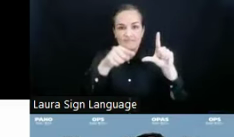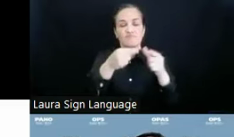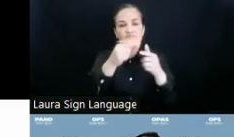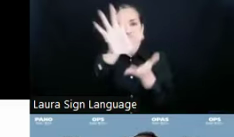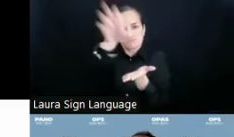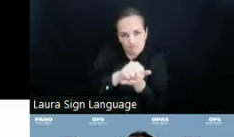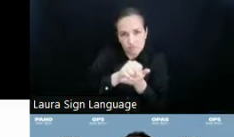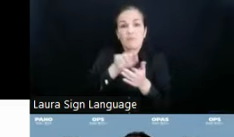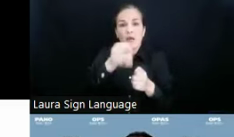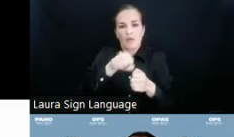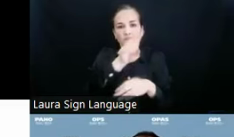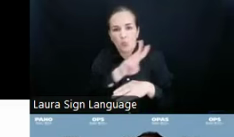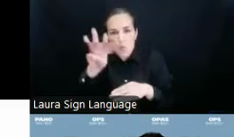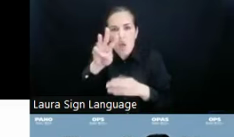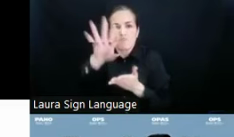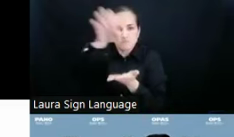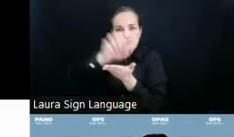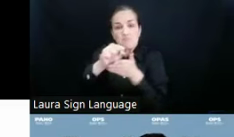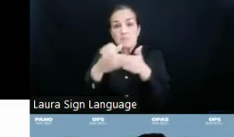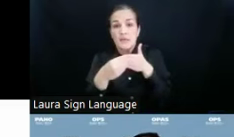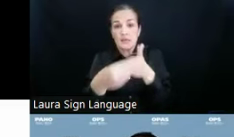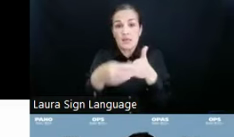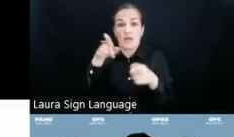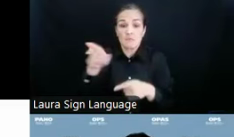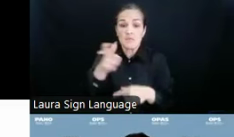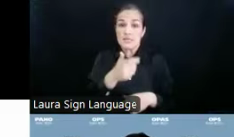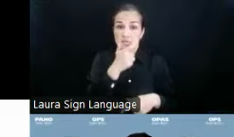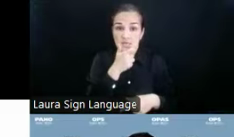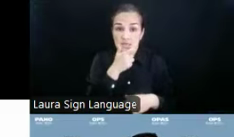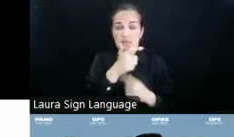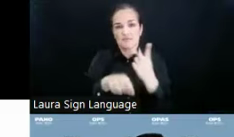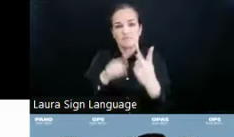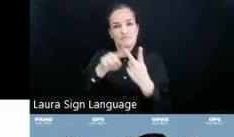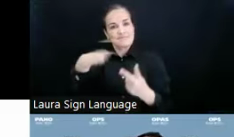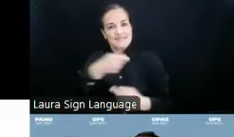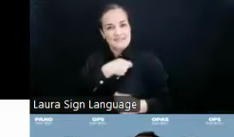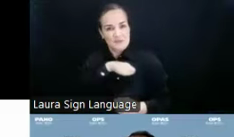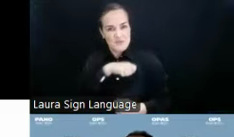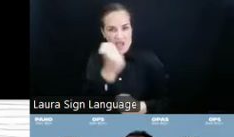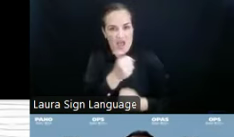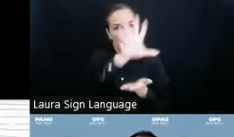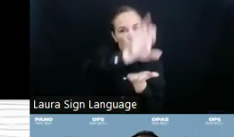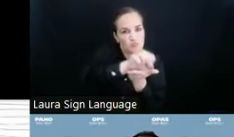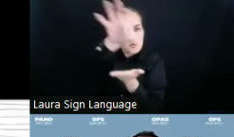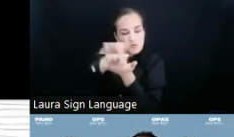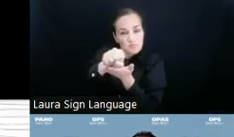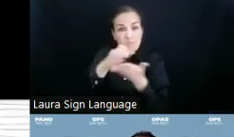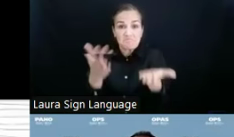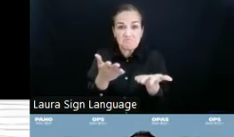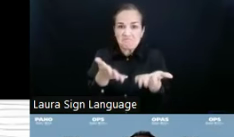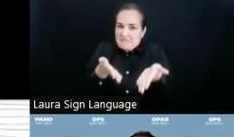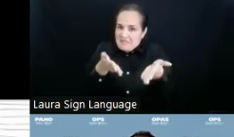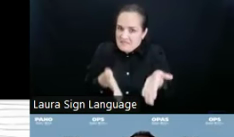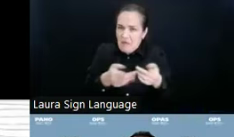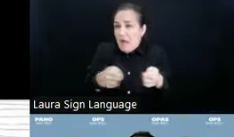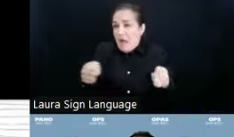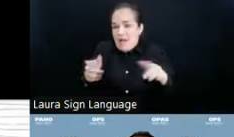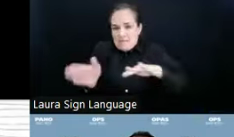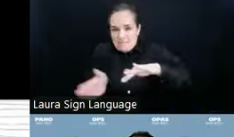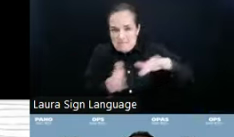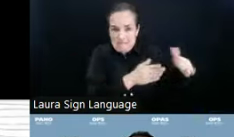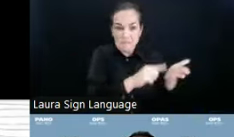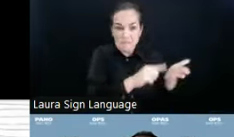access to sobre la guía de the navegación en manuals on español our como website, en inglés. both in Spanish and Bueno, y in sin más English. dilación, voy a pasar ya With el no